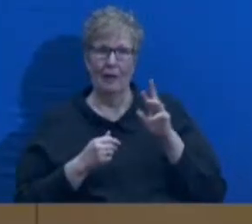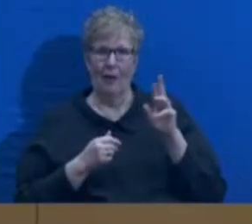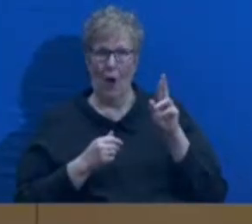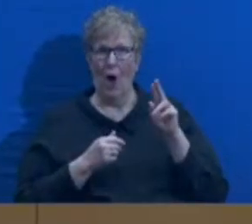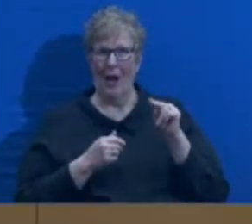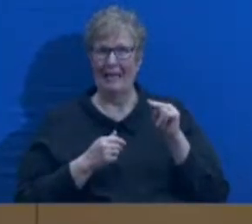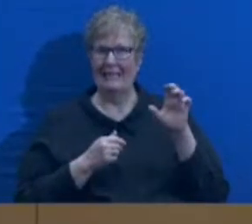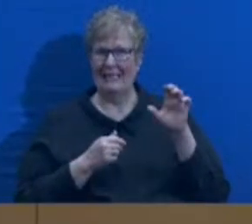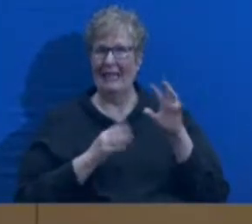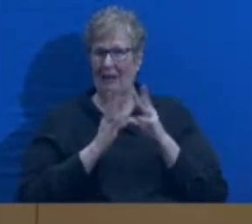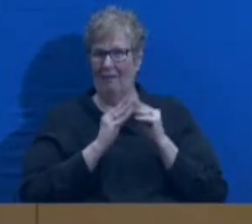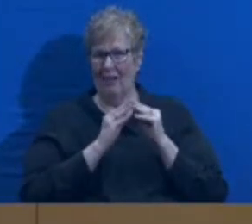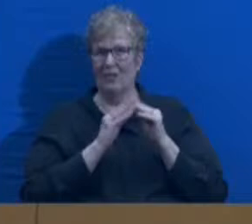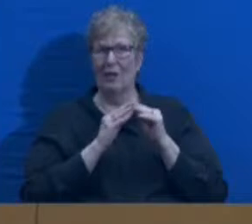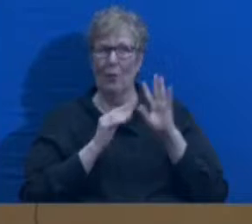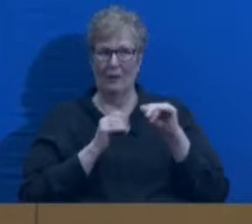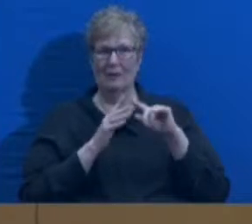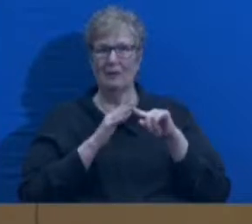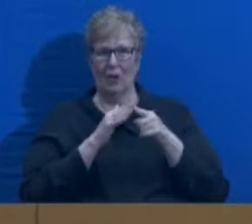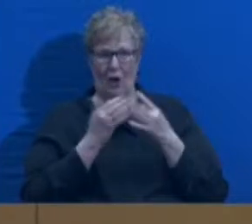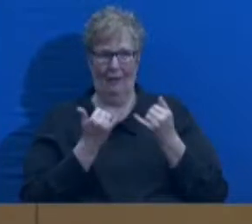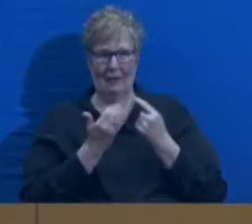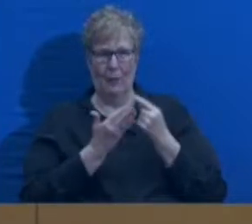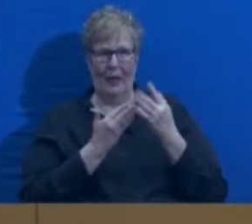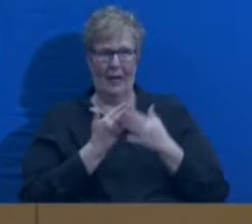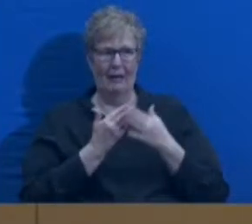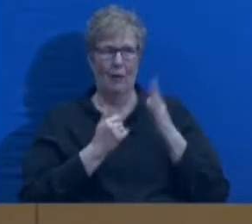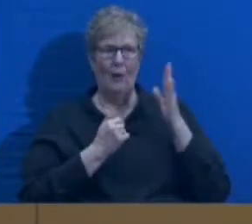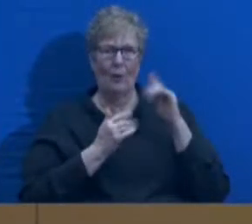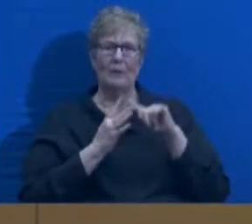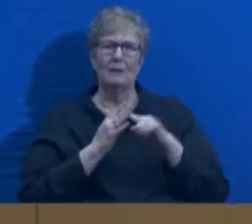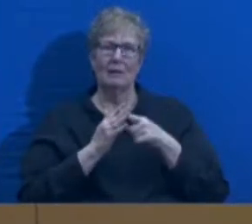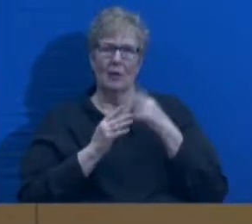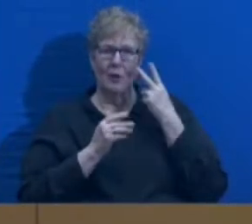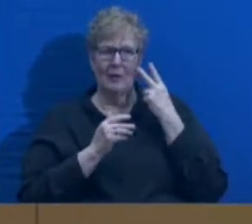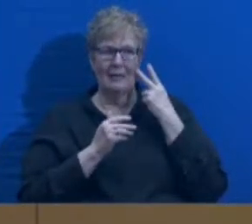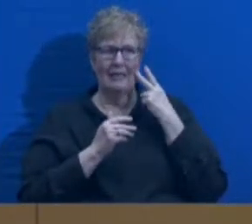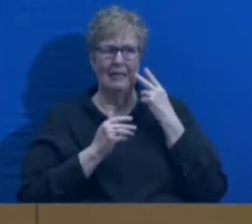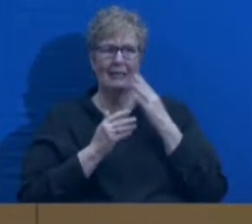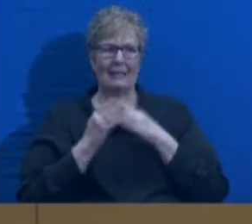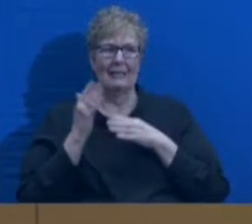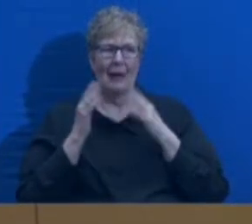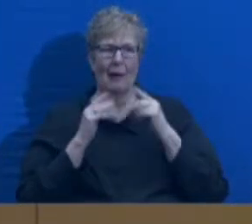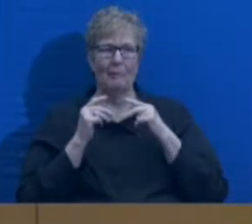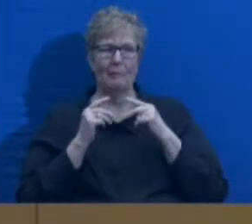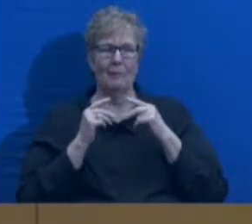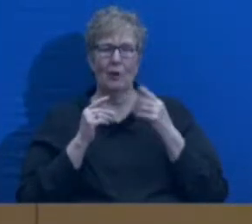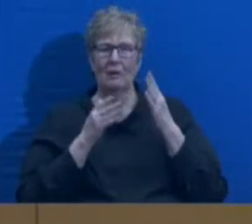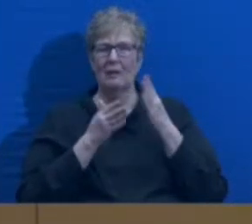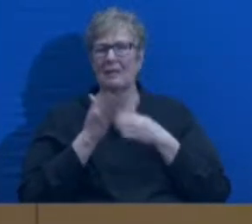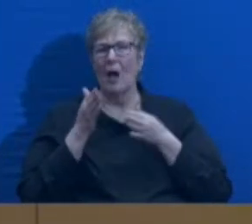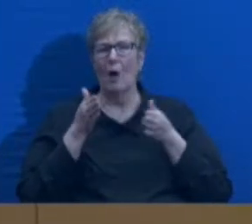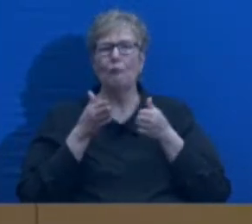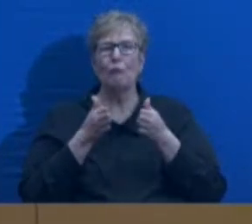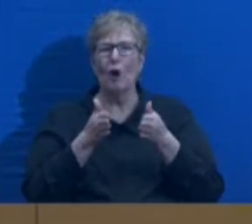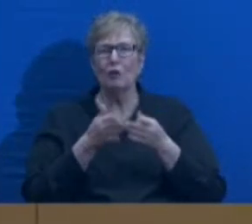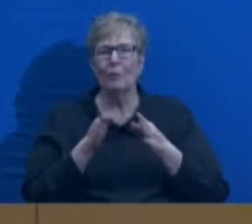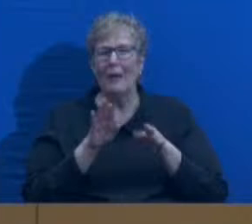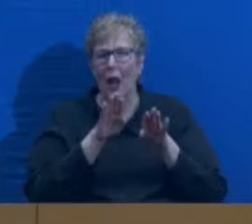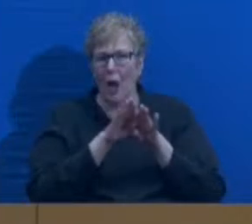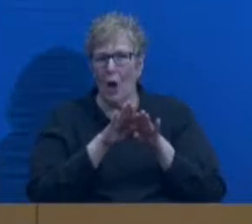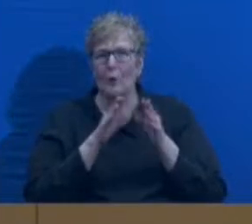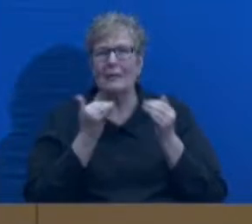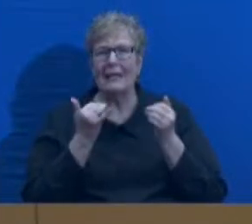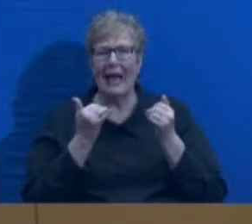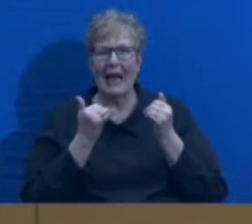be gearing up, ramping up this weekend. We will begin to see some road closures intermittently today with some fencing